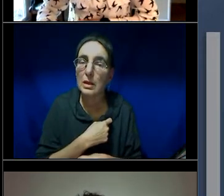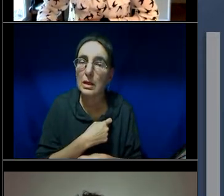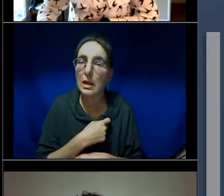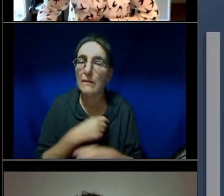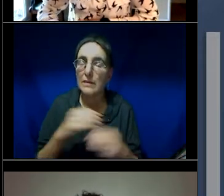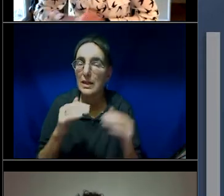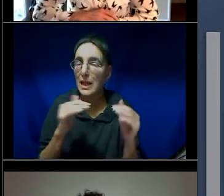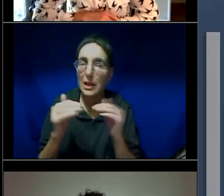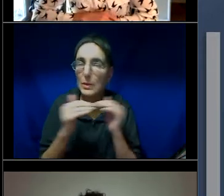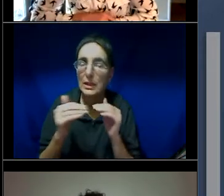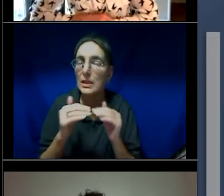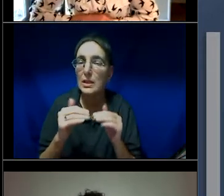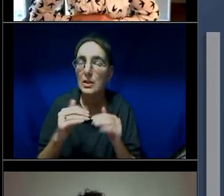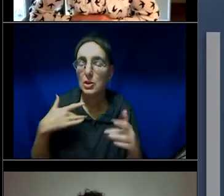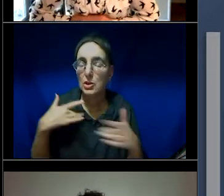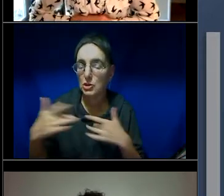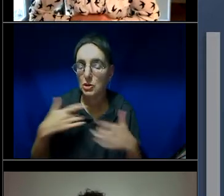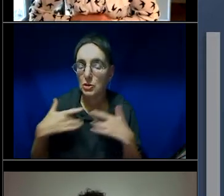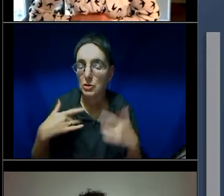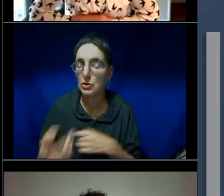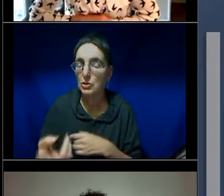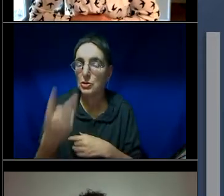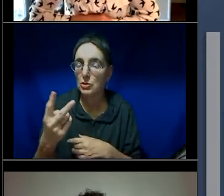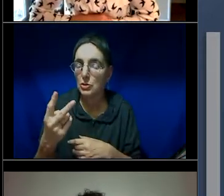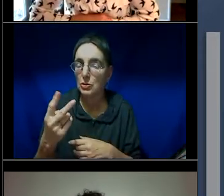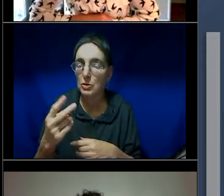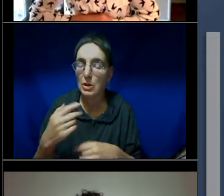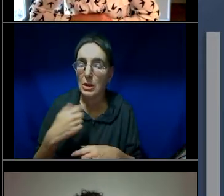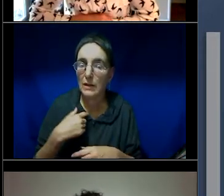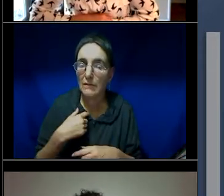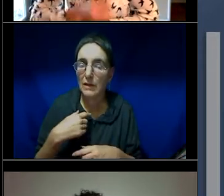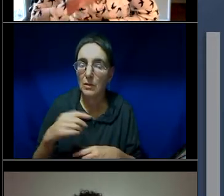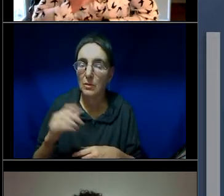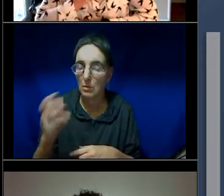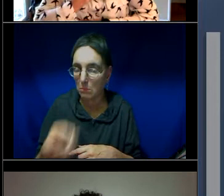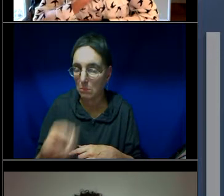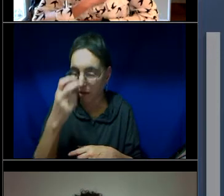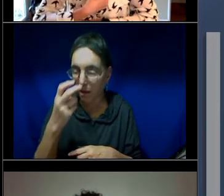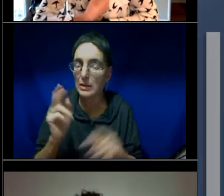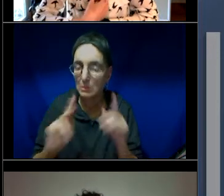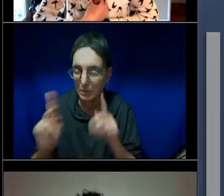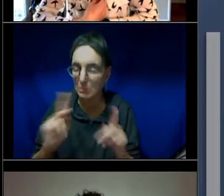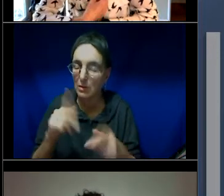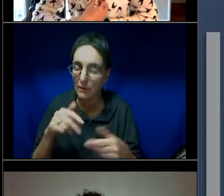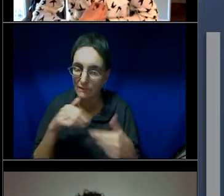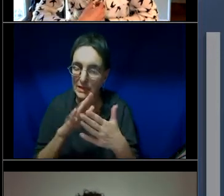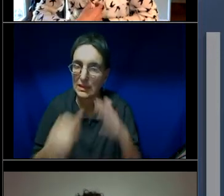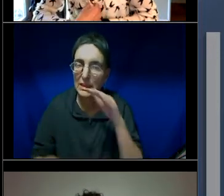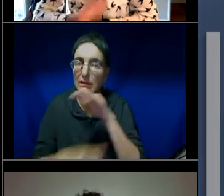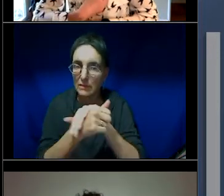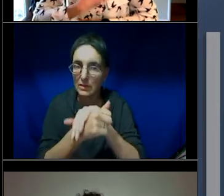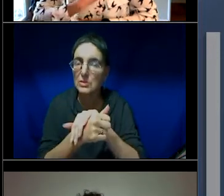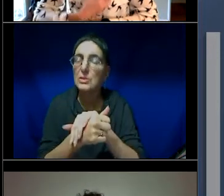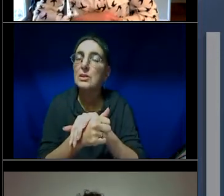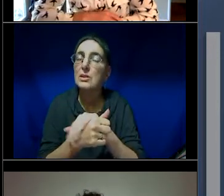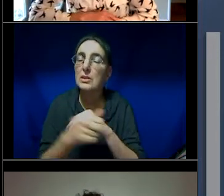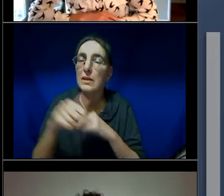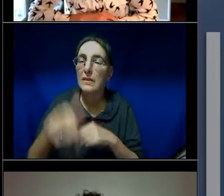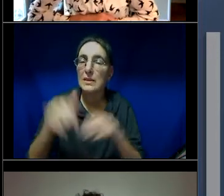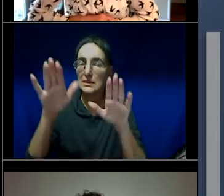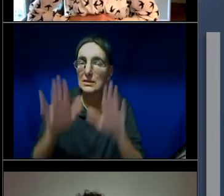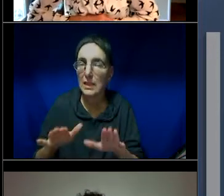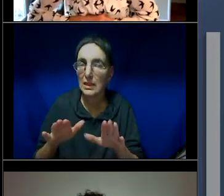concern, which is that 2 of our Black residents have been threatened with eviction this Monday by Caltrans and the California Highway Patrol